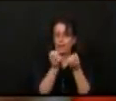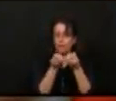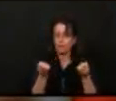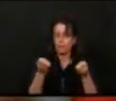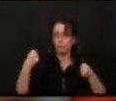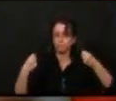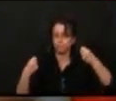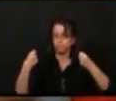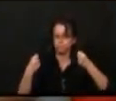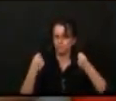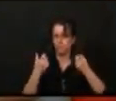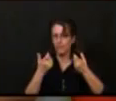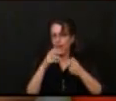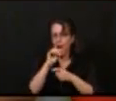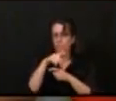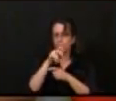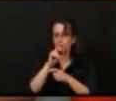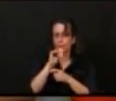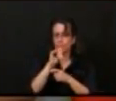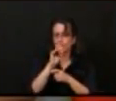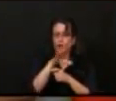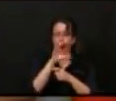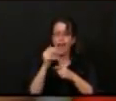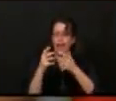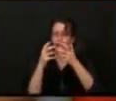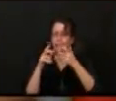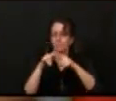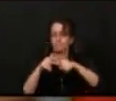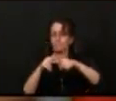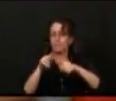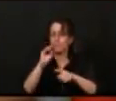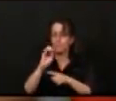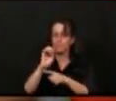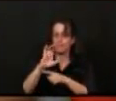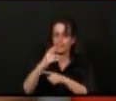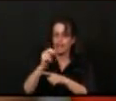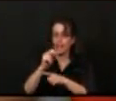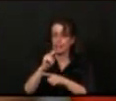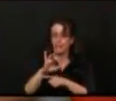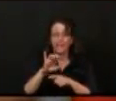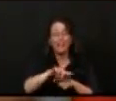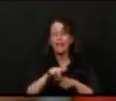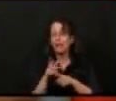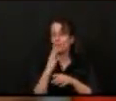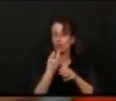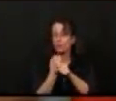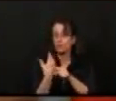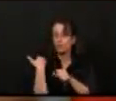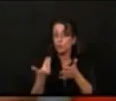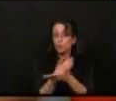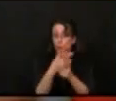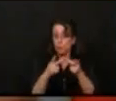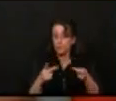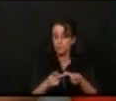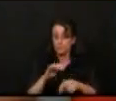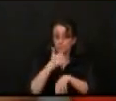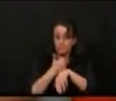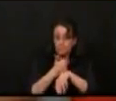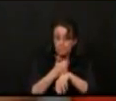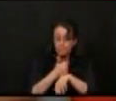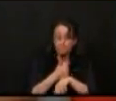four. This position was created about 4 years ago when, during the budget process, a position was